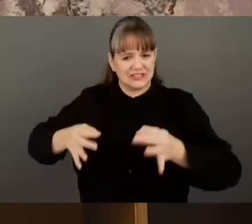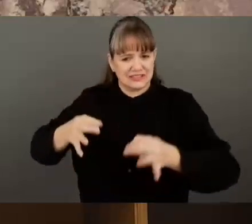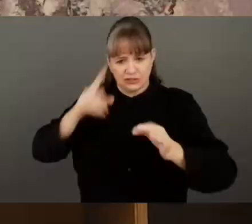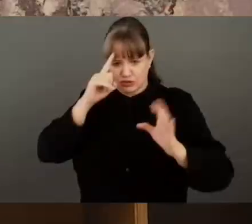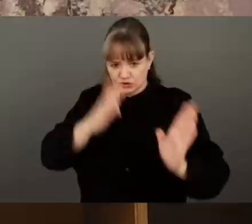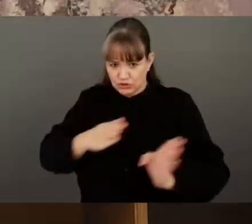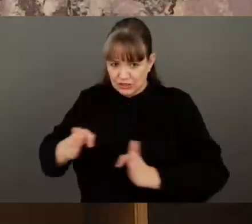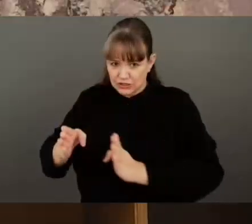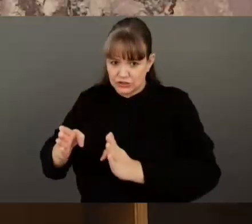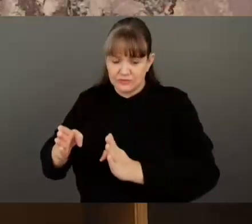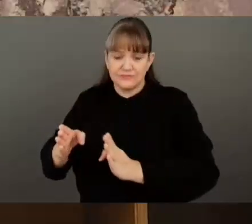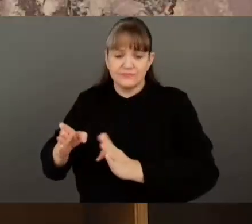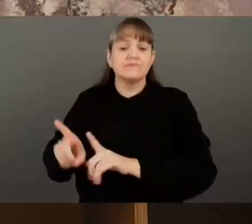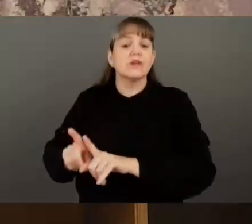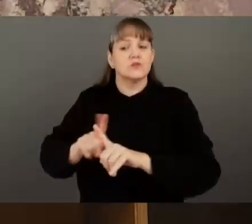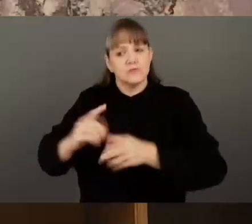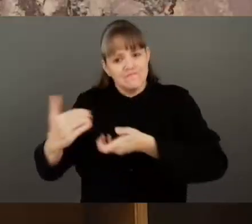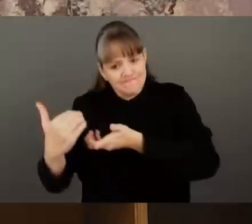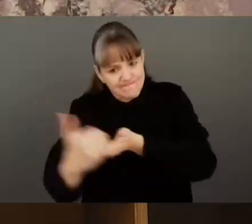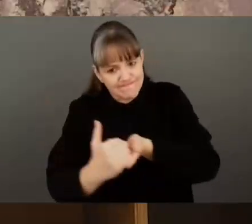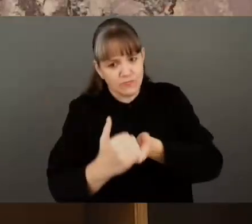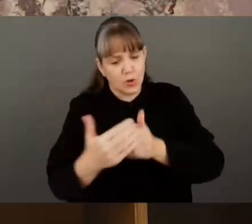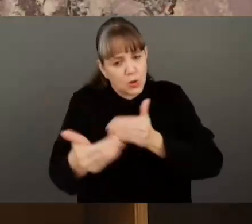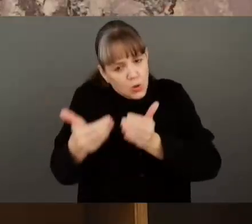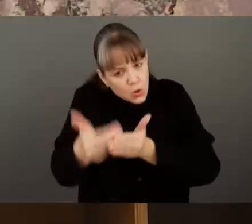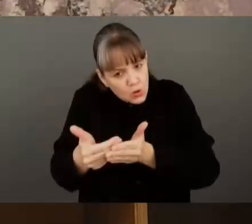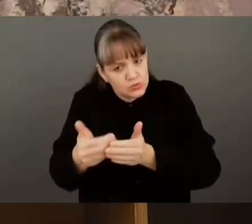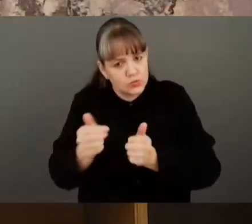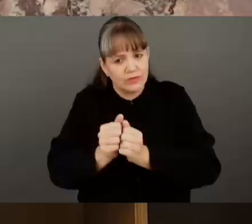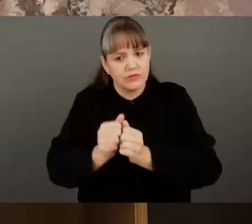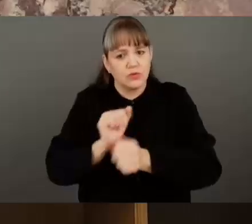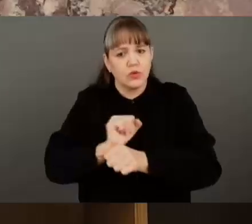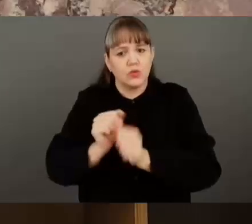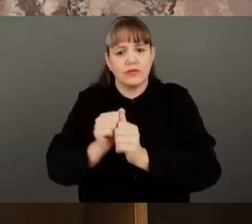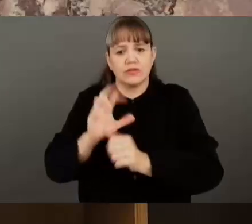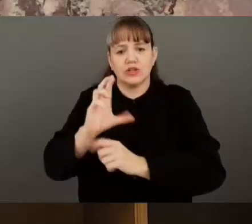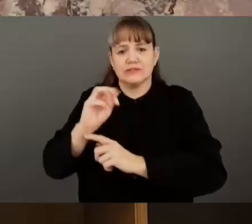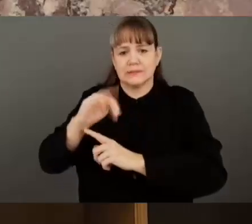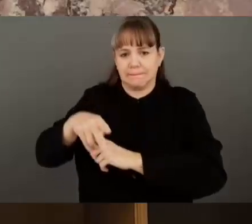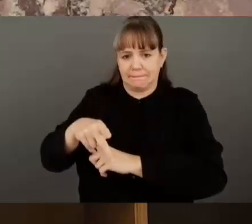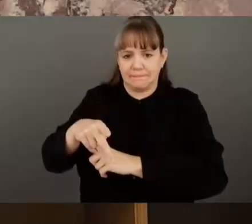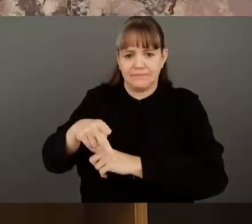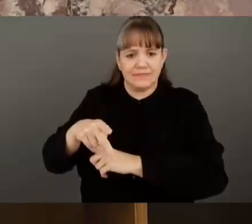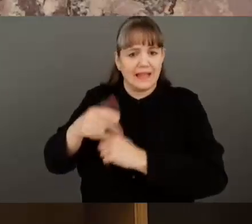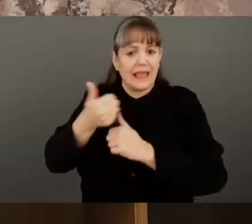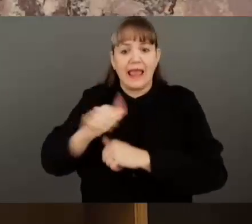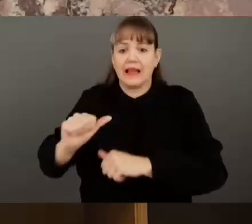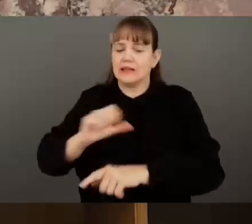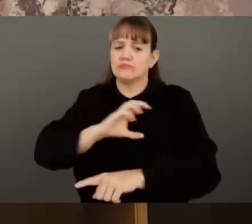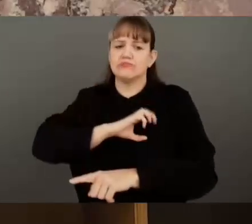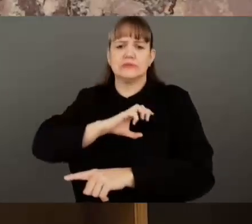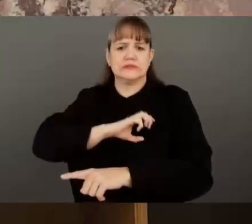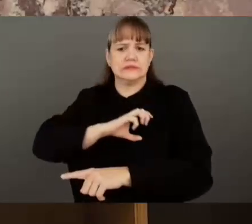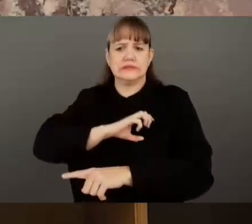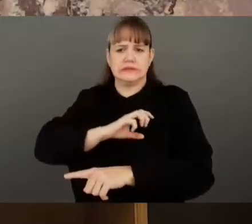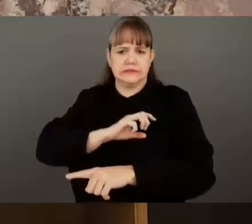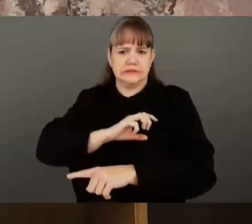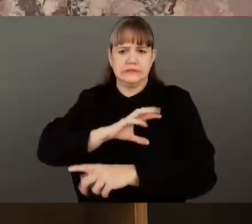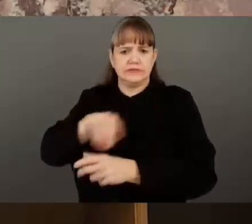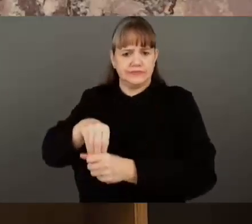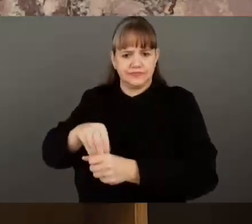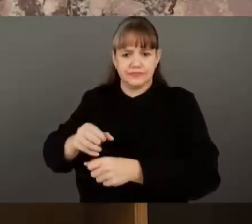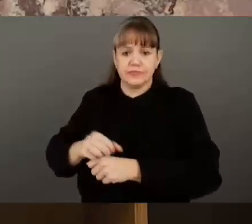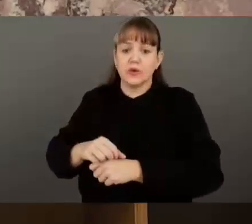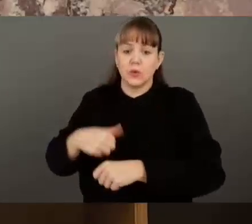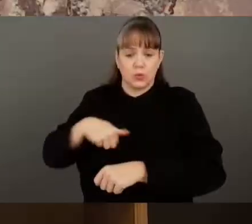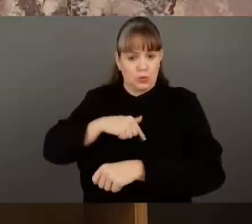the RCMP. My ministry meets with representatives of First Nations communities on a